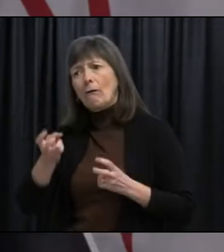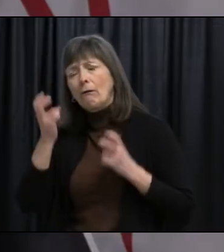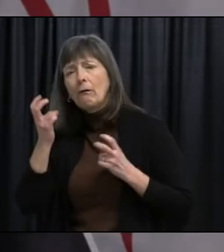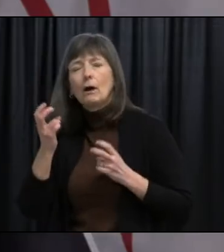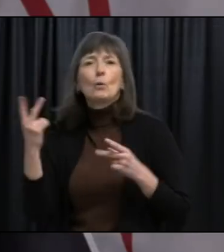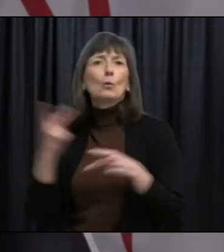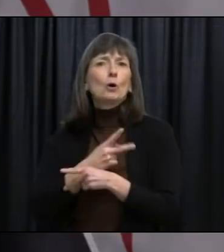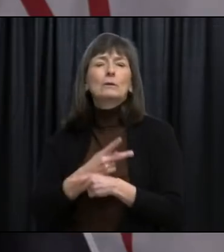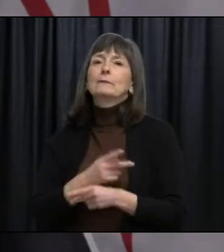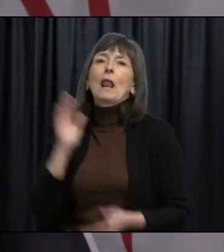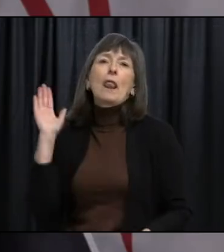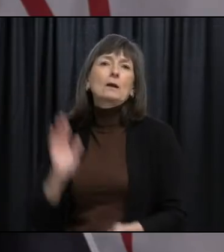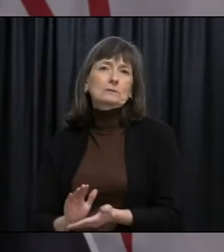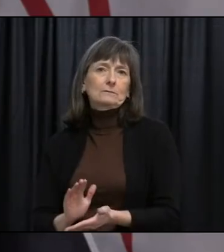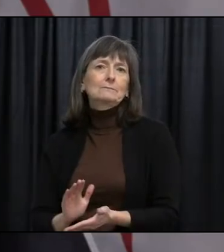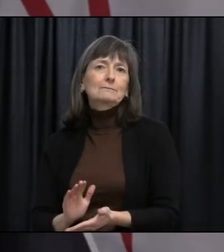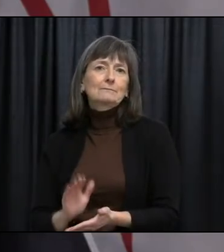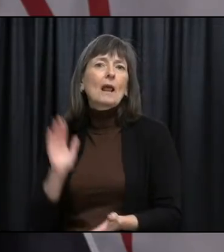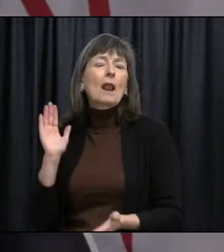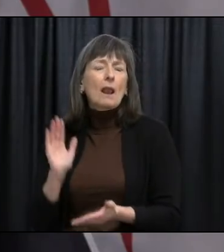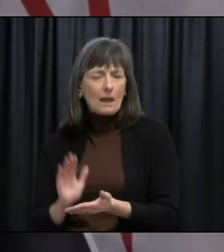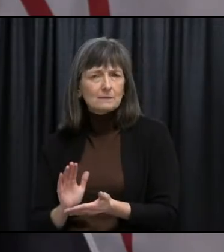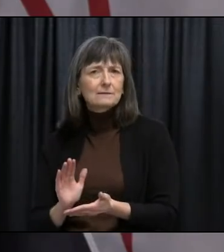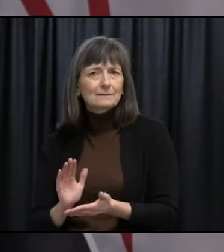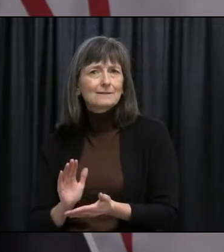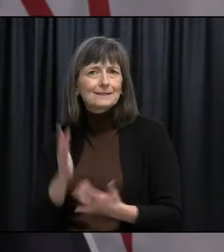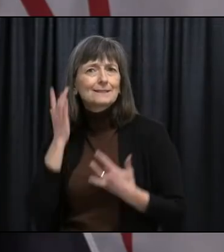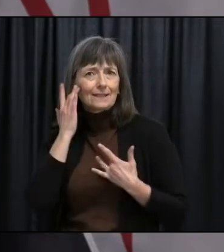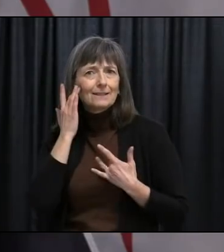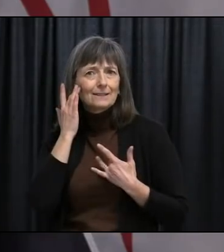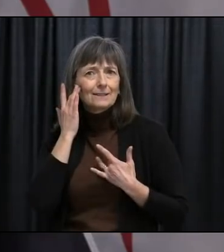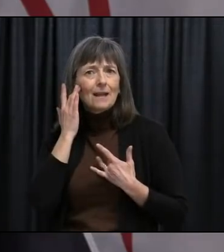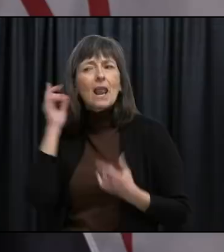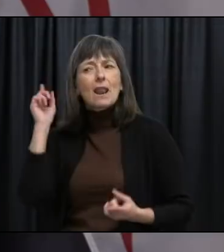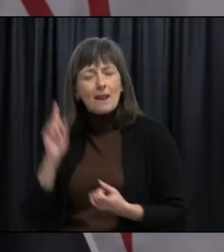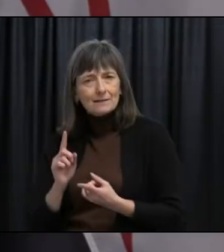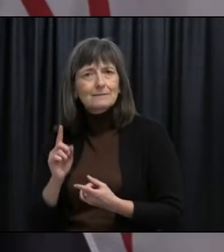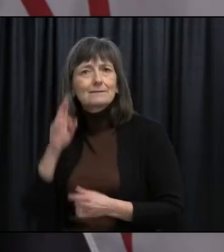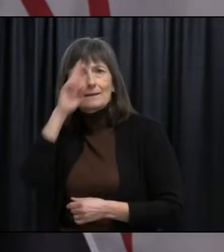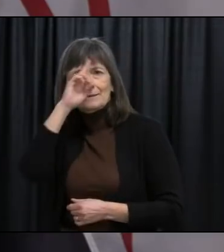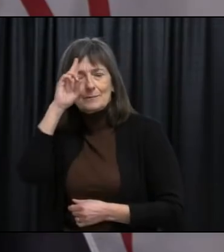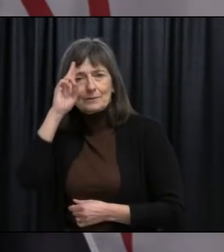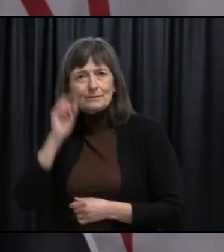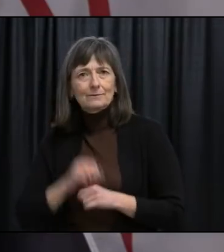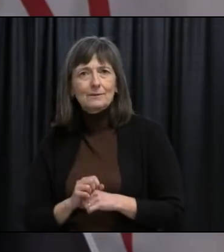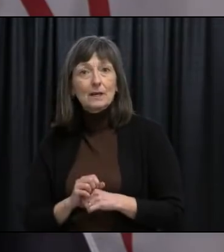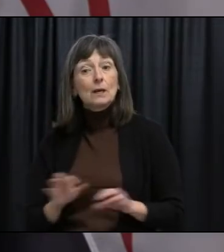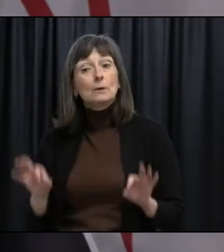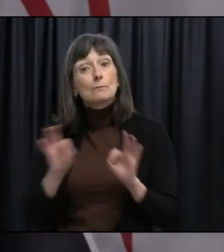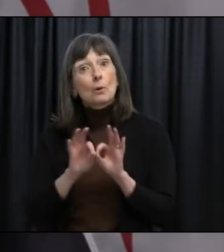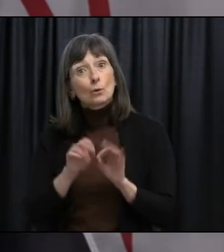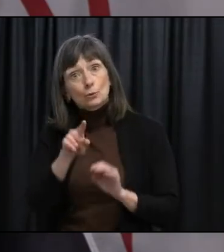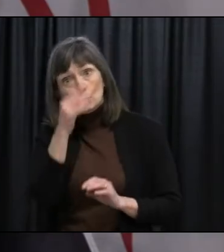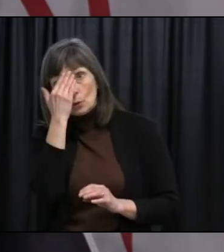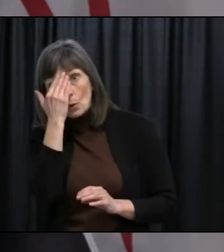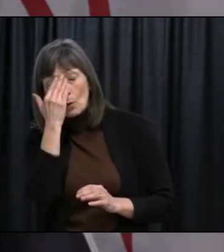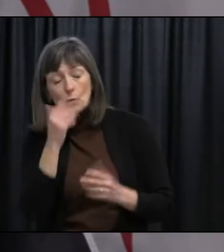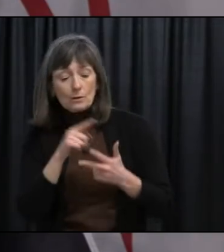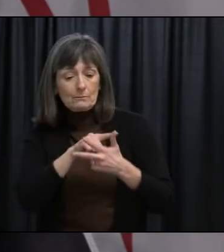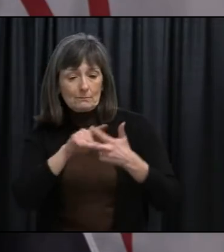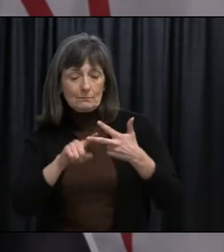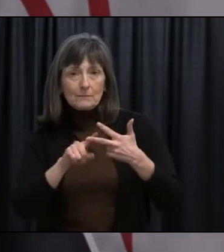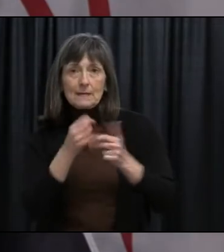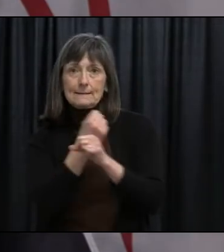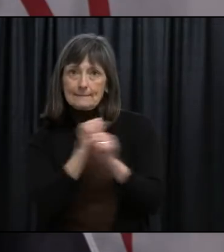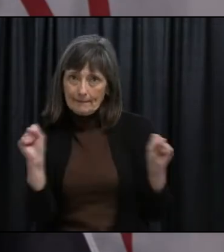so important to understand that, these vaccines are safe and effective, and Health Canada has approved